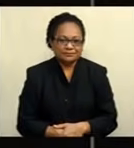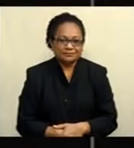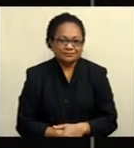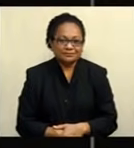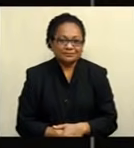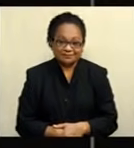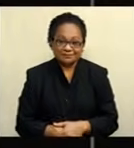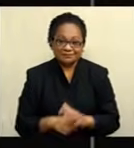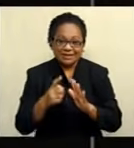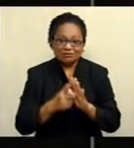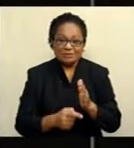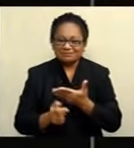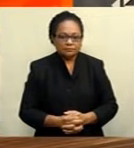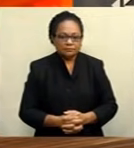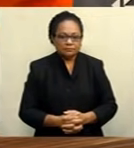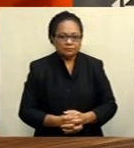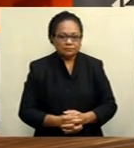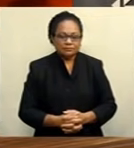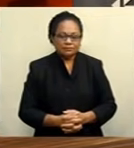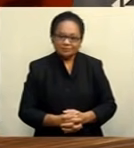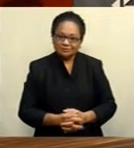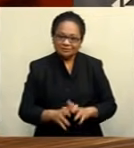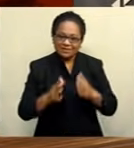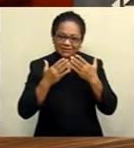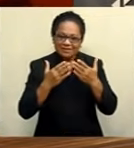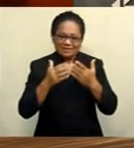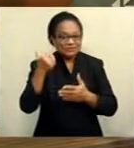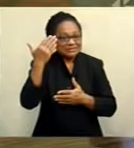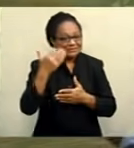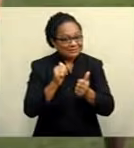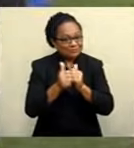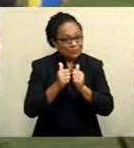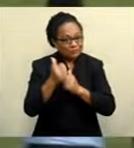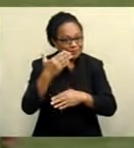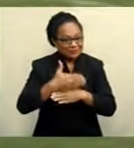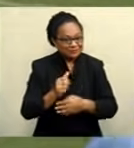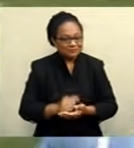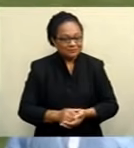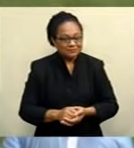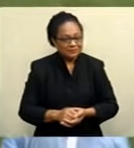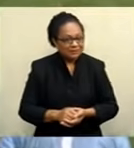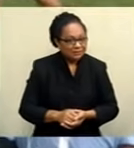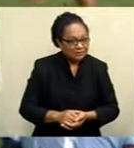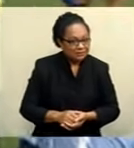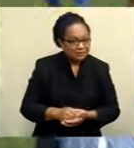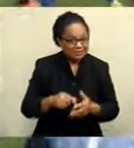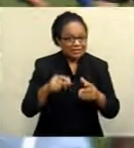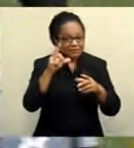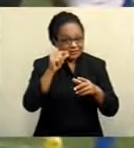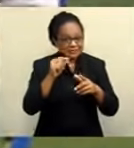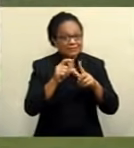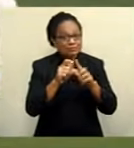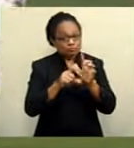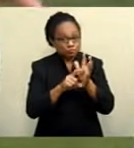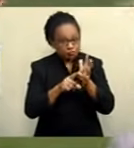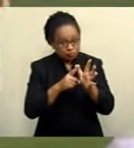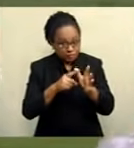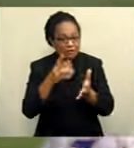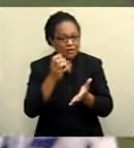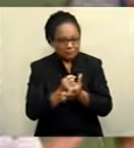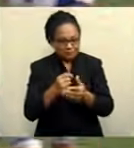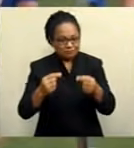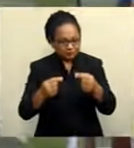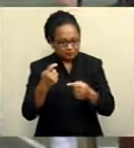And Jamie's here with sports. Again, good evening in sports tonight. Venues for Ndrua home matches to be confirmed.